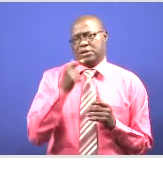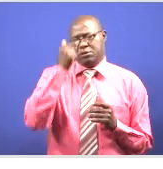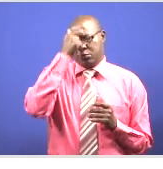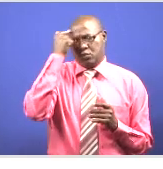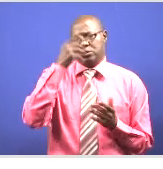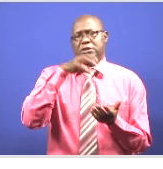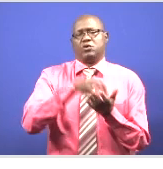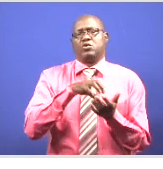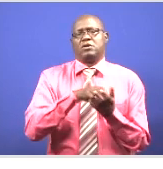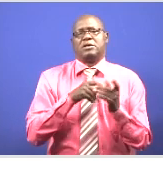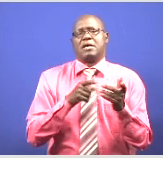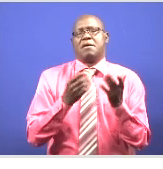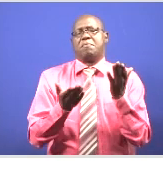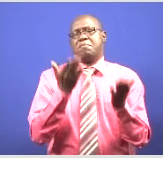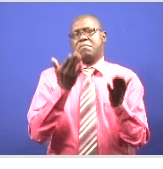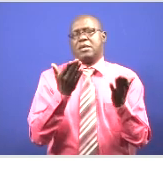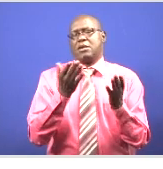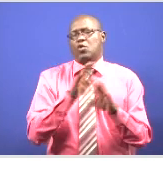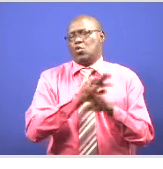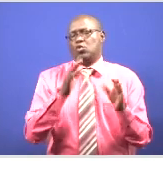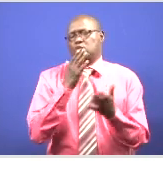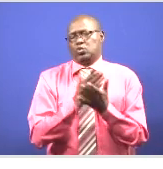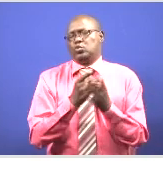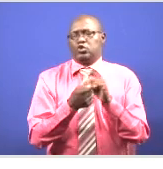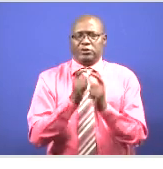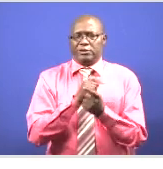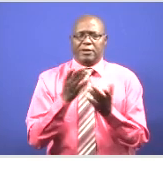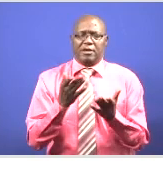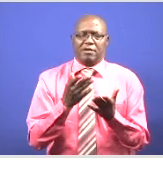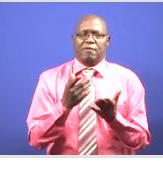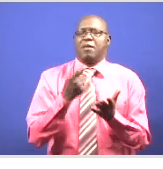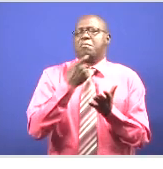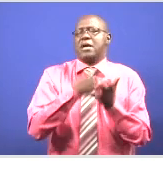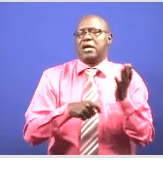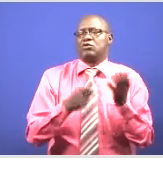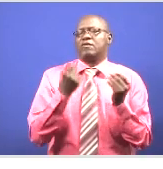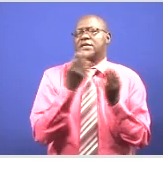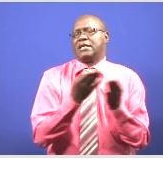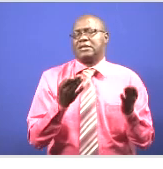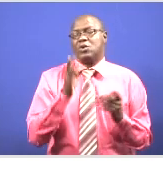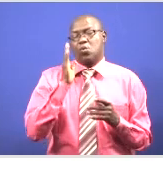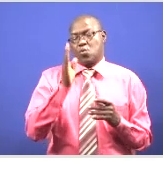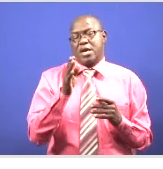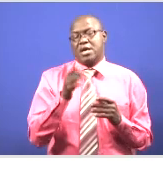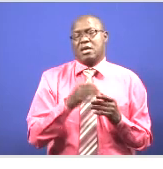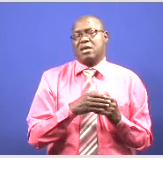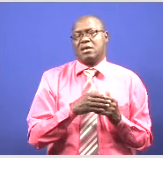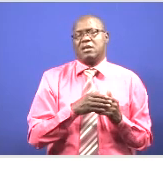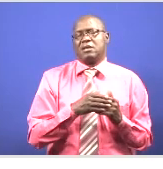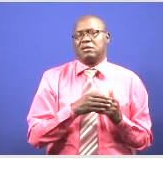situation may not really change. You know, the price of commodities, this will take a... Building an